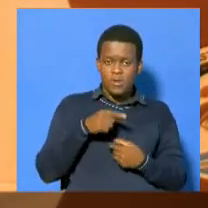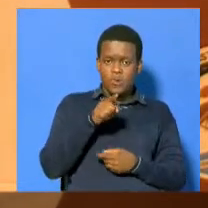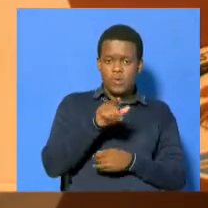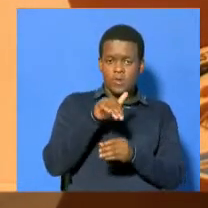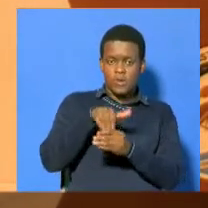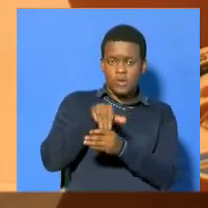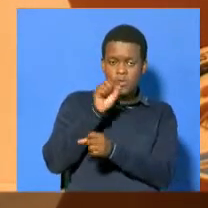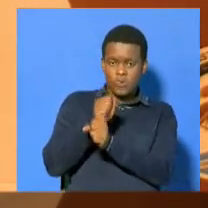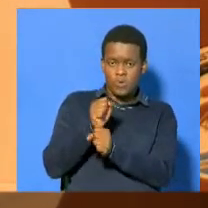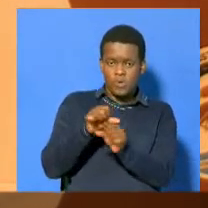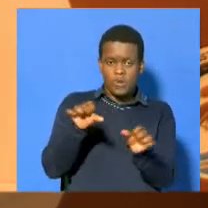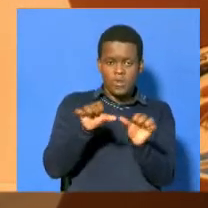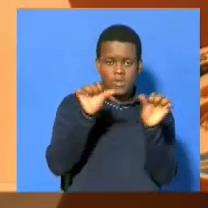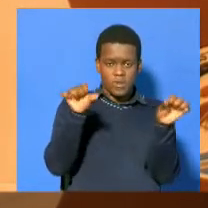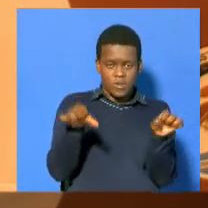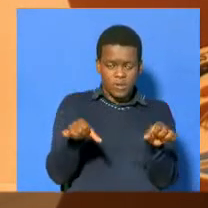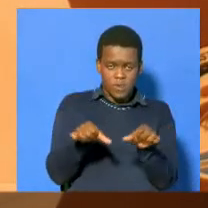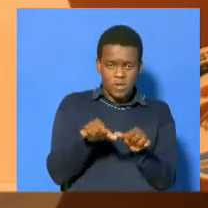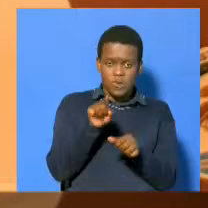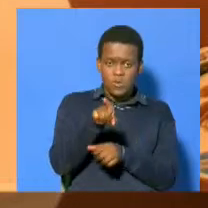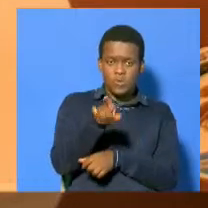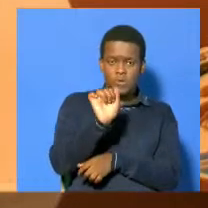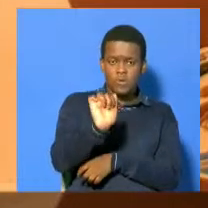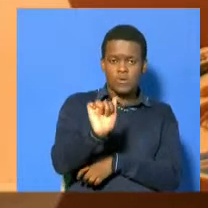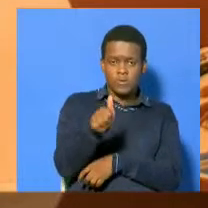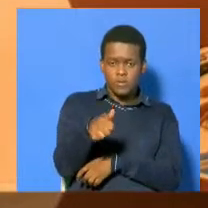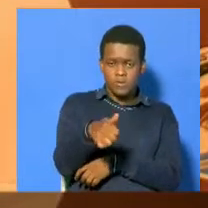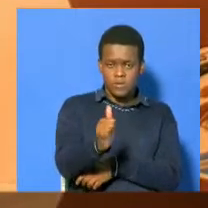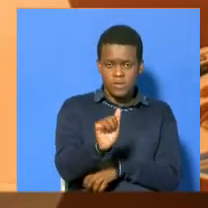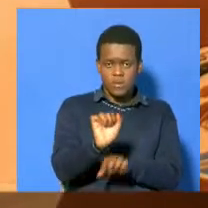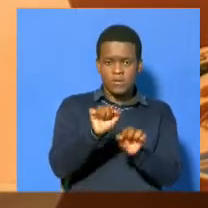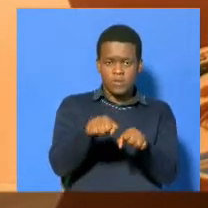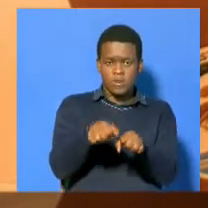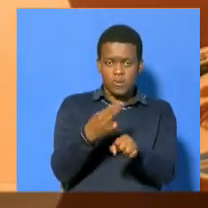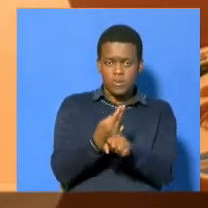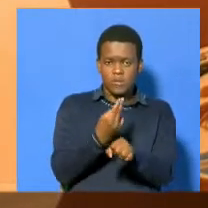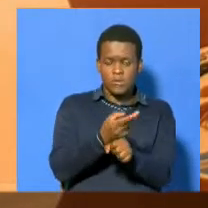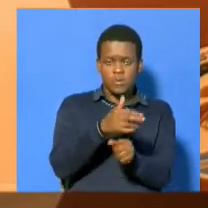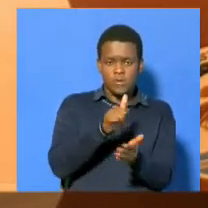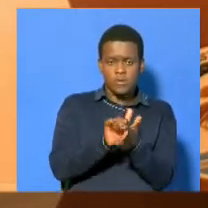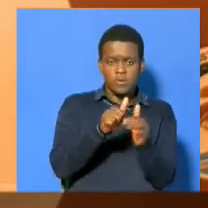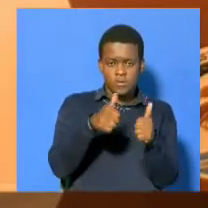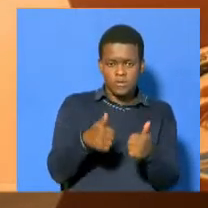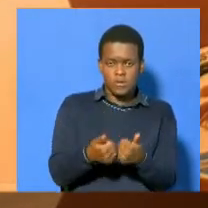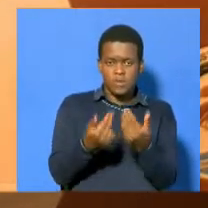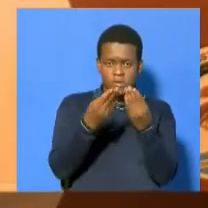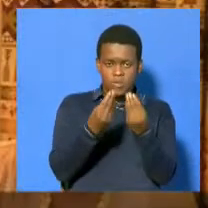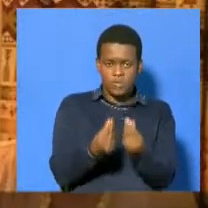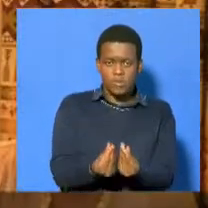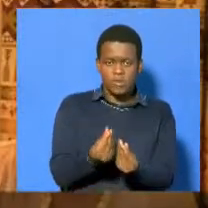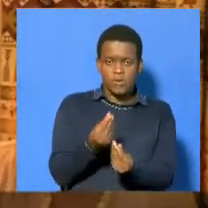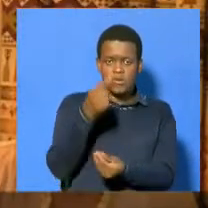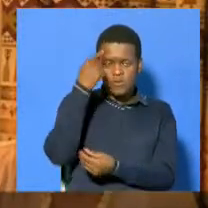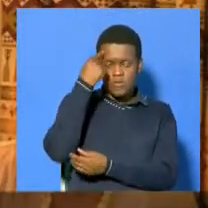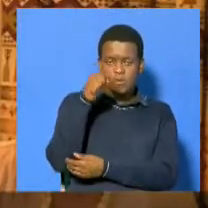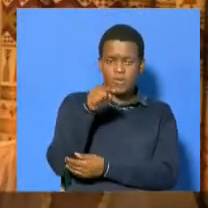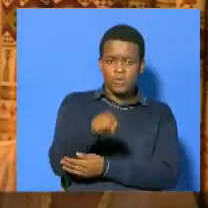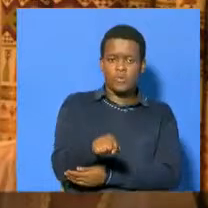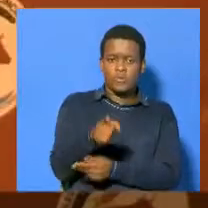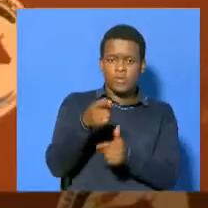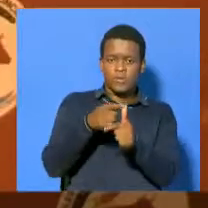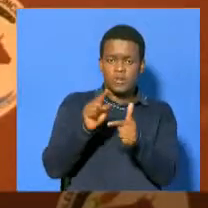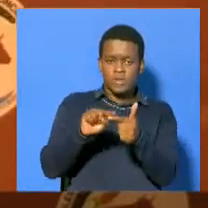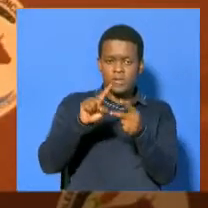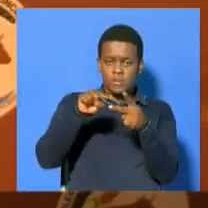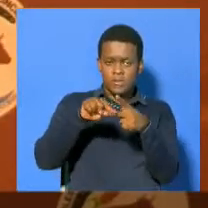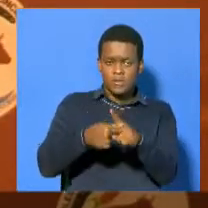gore go tlhala ka dikgwetlo wena ka bo wena o kgona go dirisa those challenges to make them opportunities for you o bo ka kgona go bereka sentle.